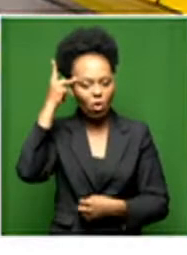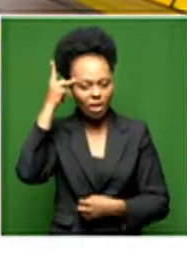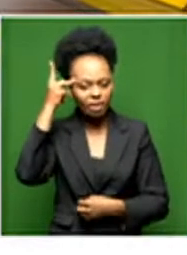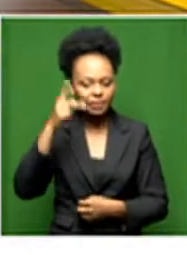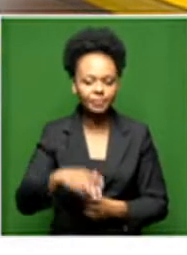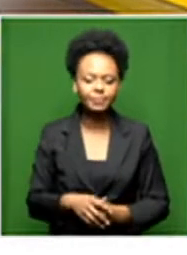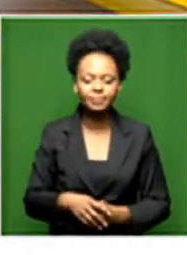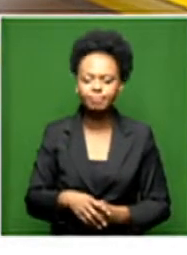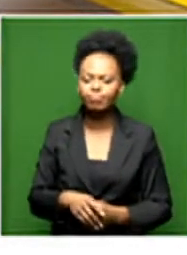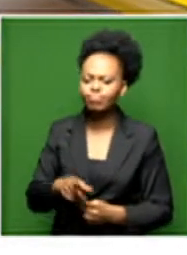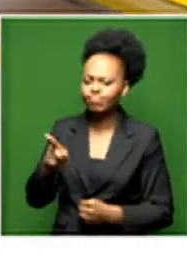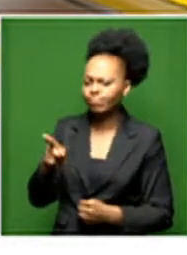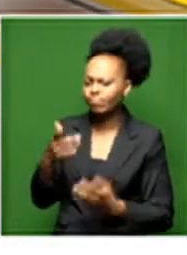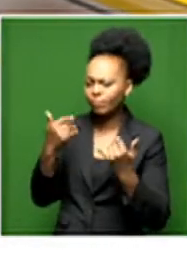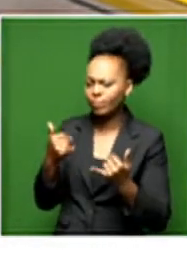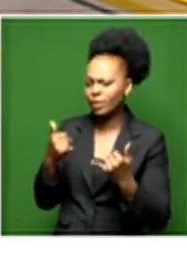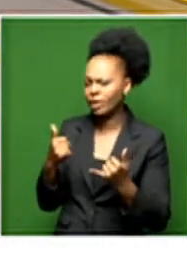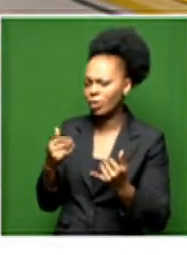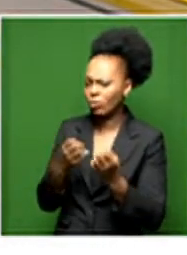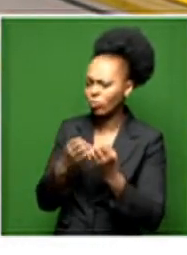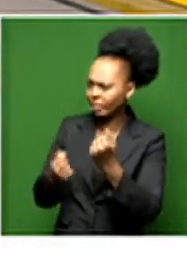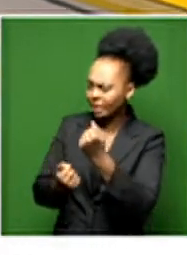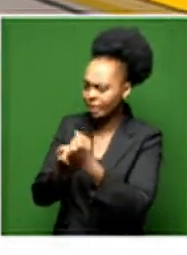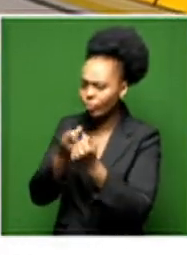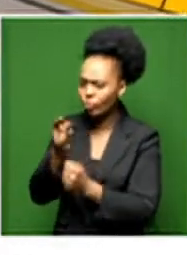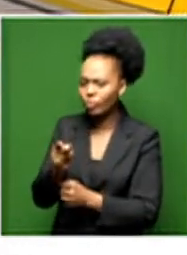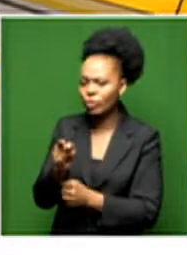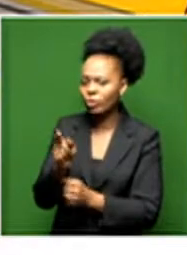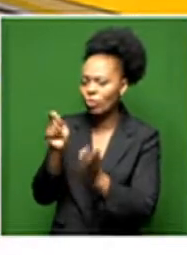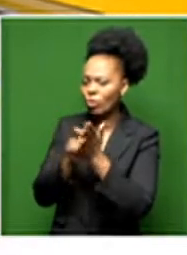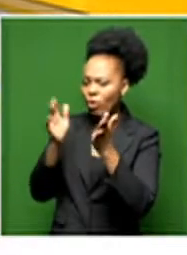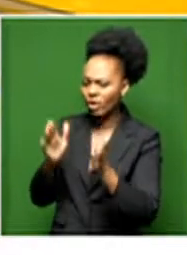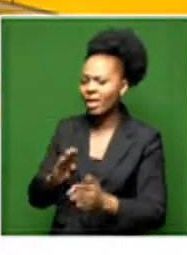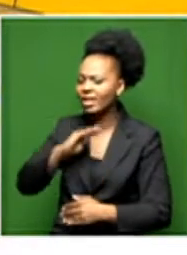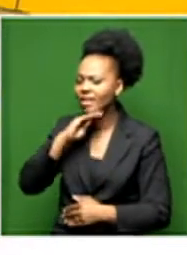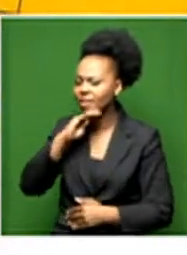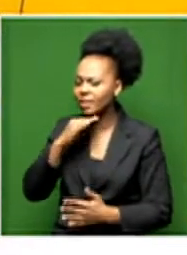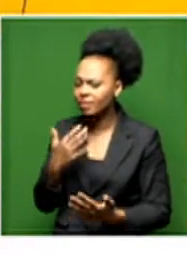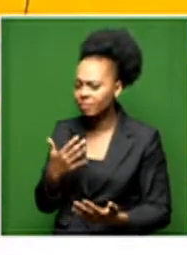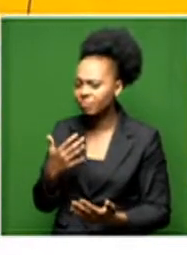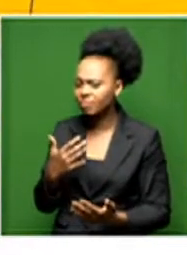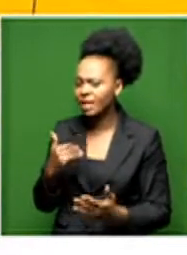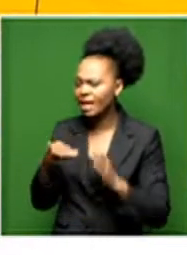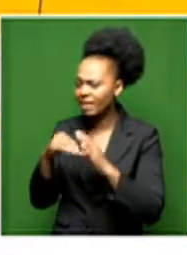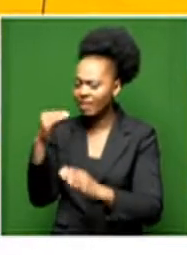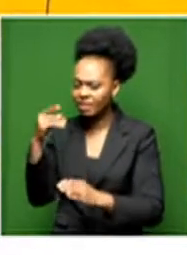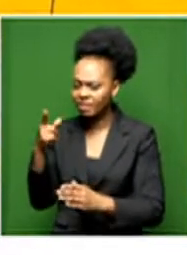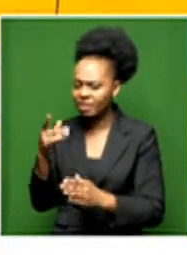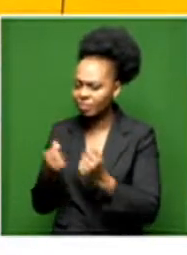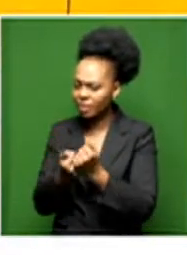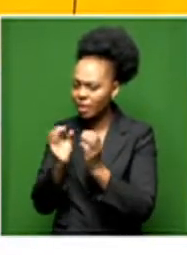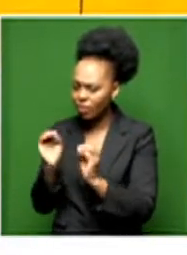we investing enough in our authors, and what needs to be done to change the status quo?